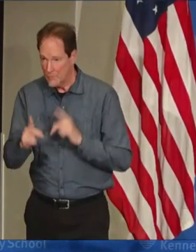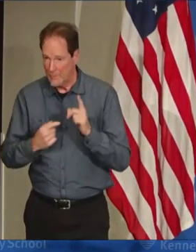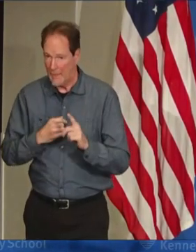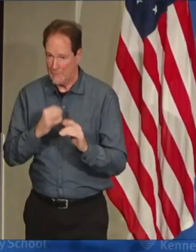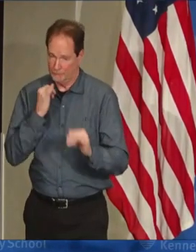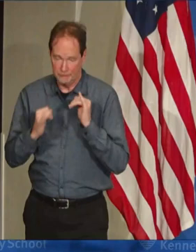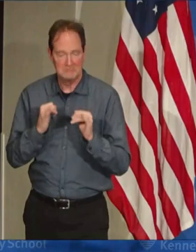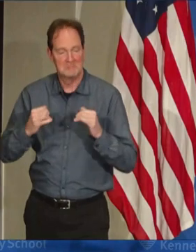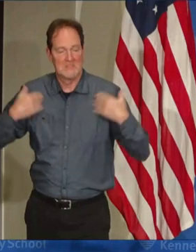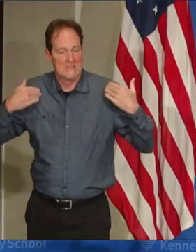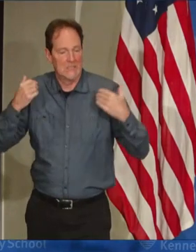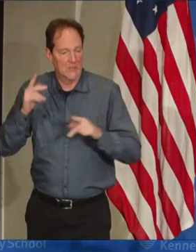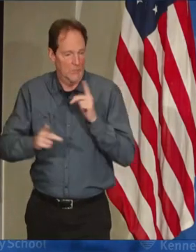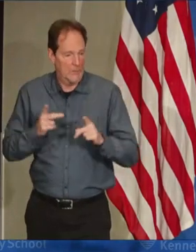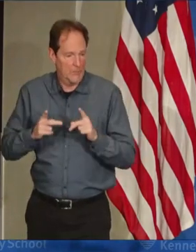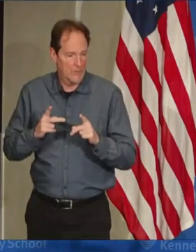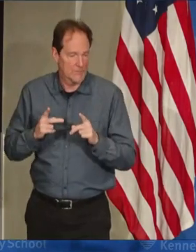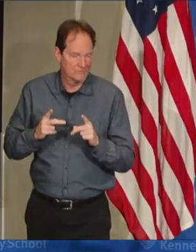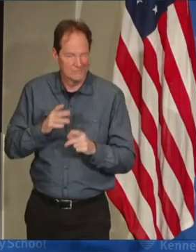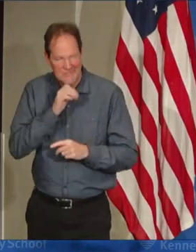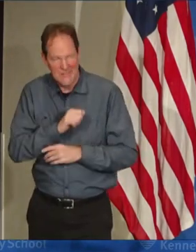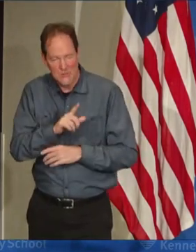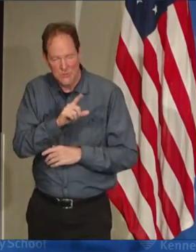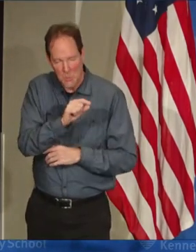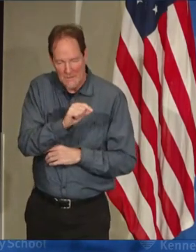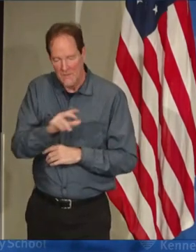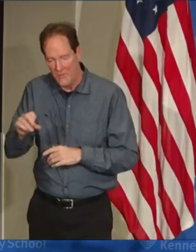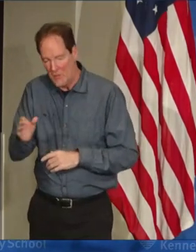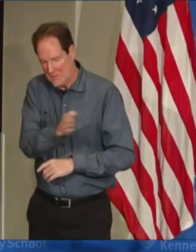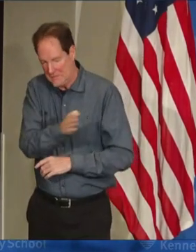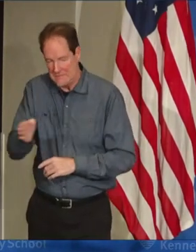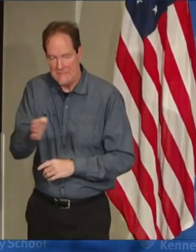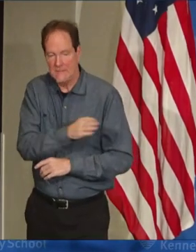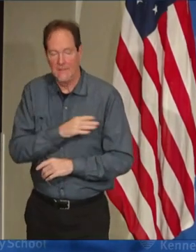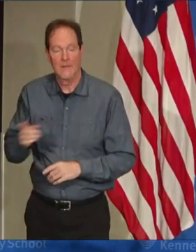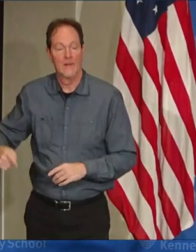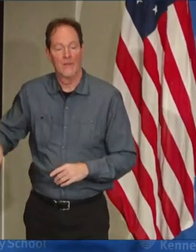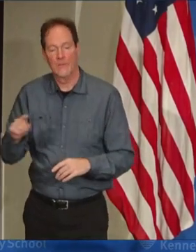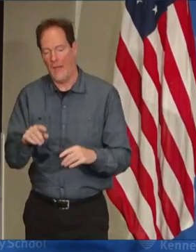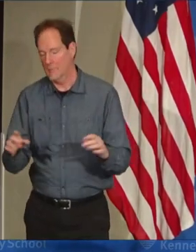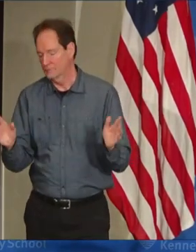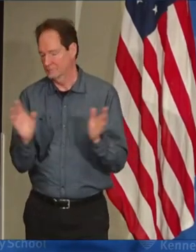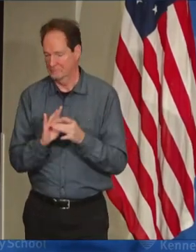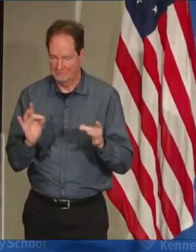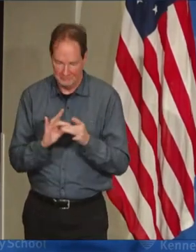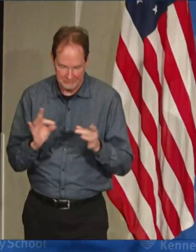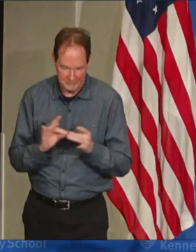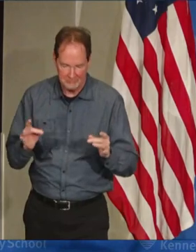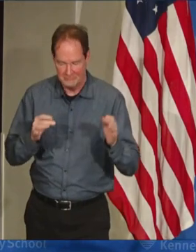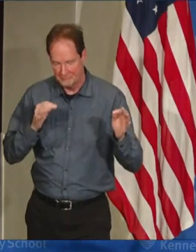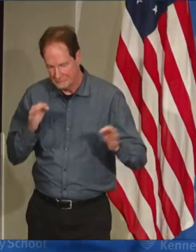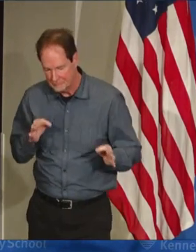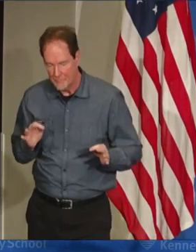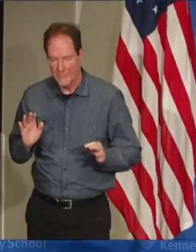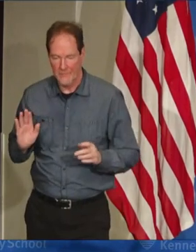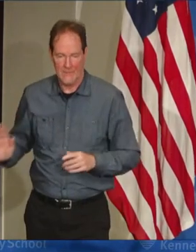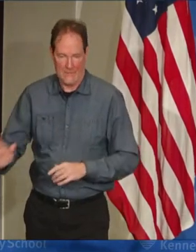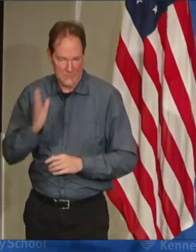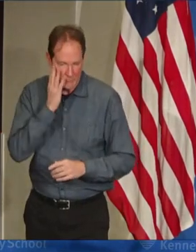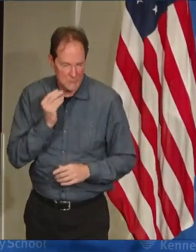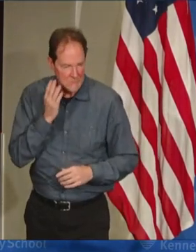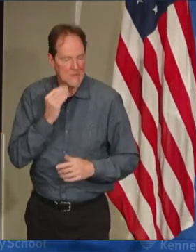were younger people, younger in their 20s, but they were talking about, you know, they have